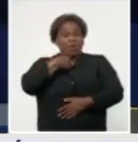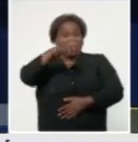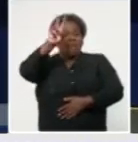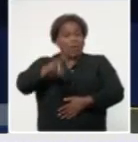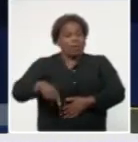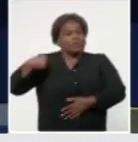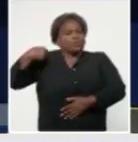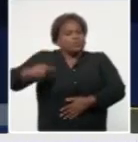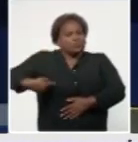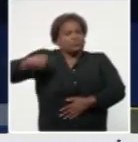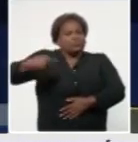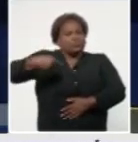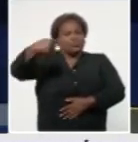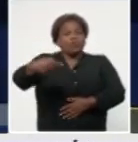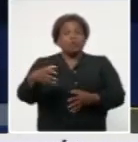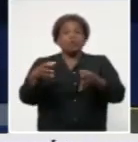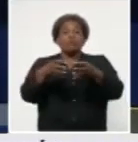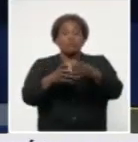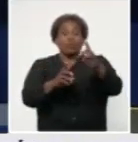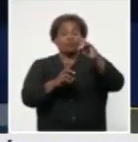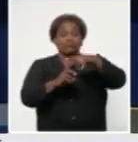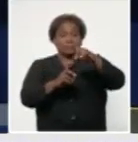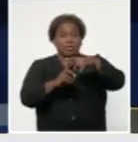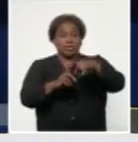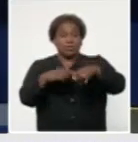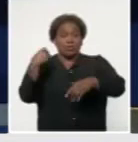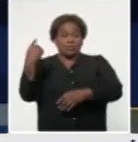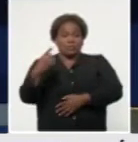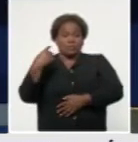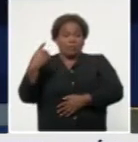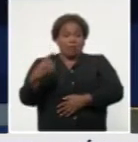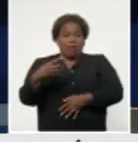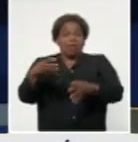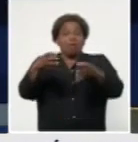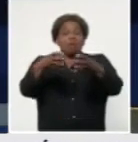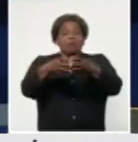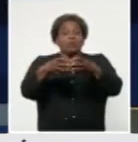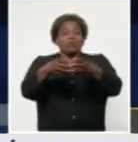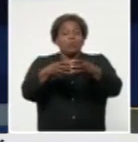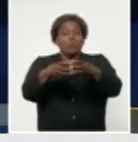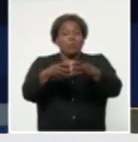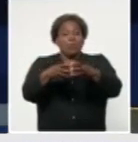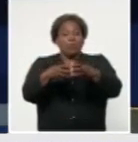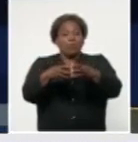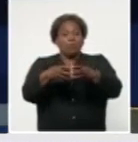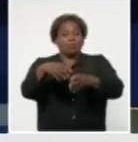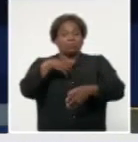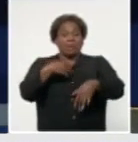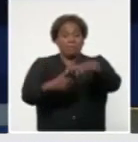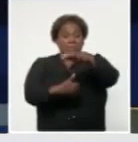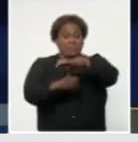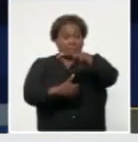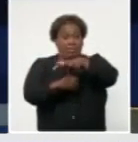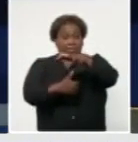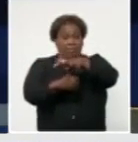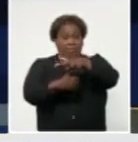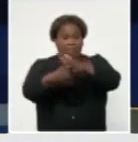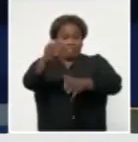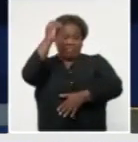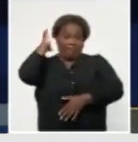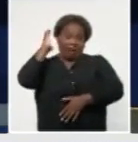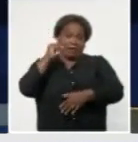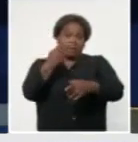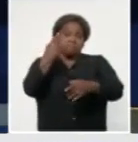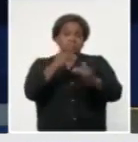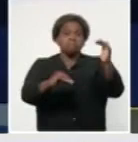100,000 inhabitants, taking into account the amount of cases we have had in the last 15 days,